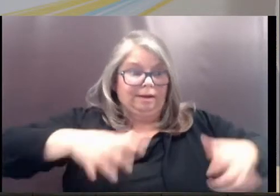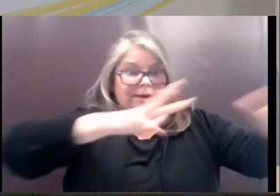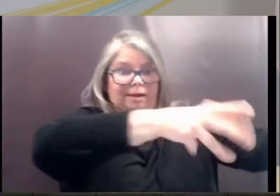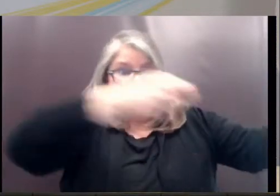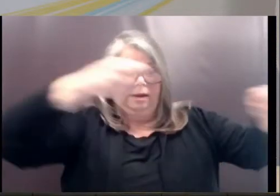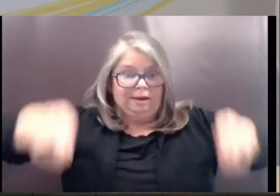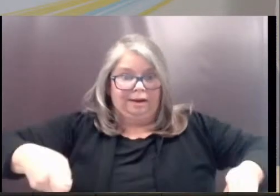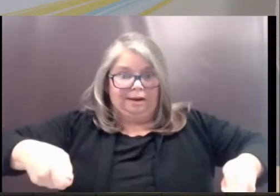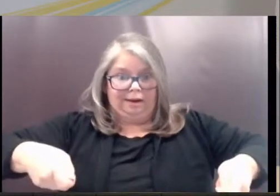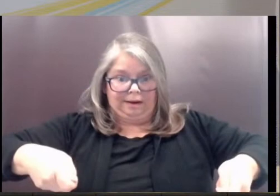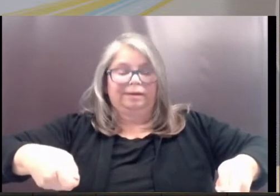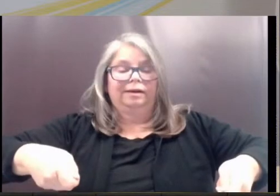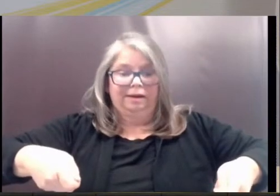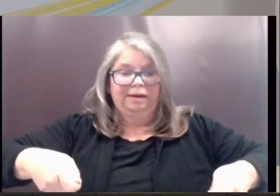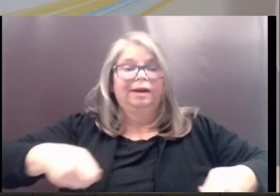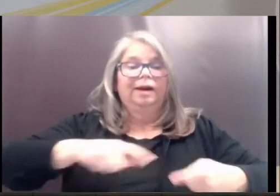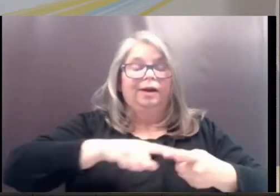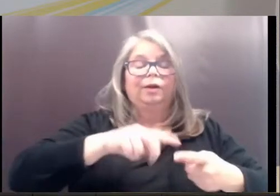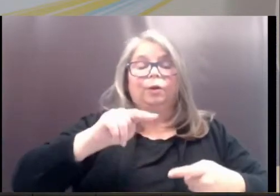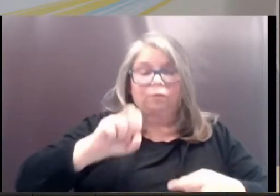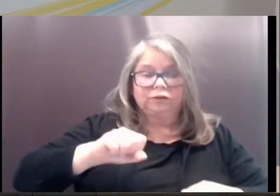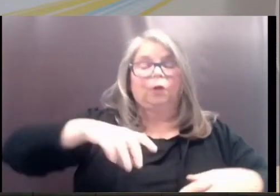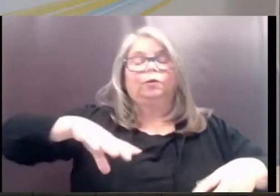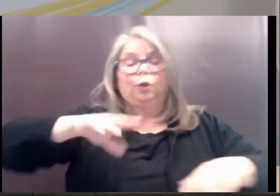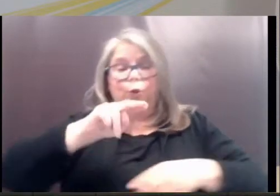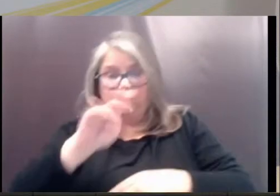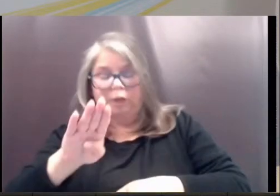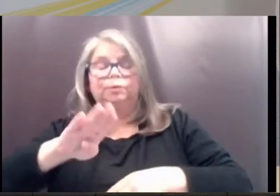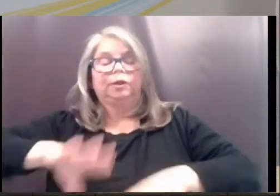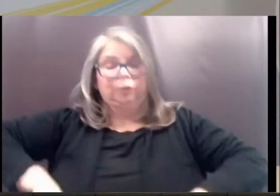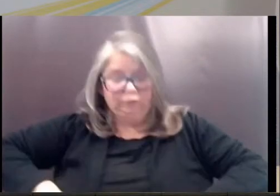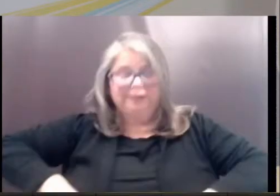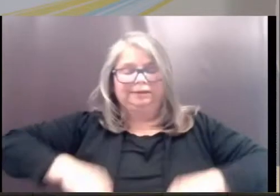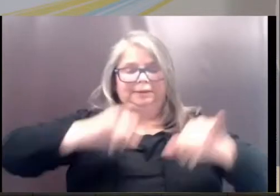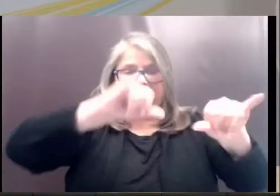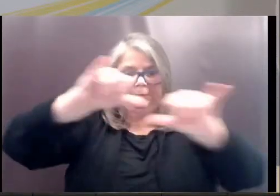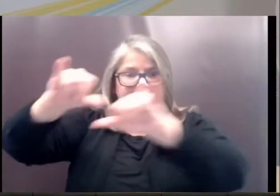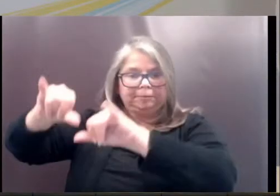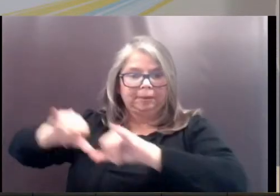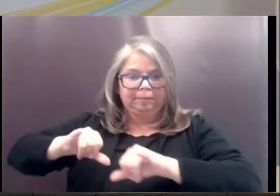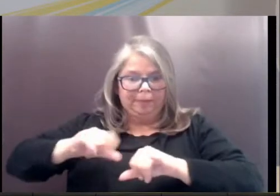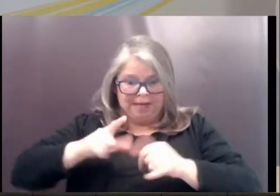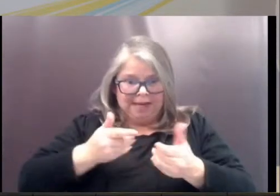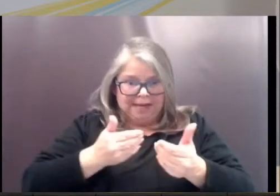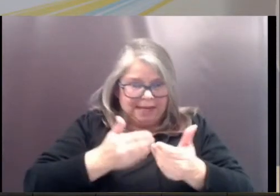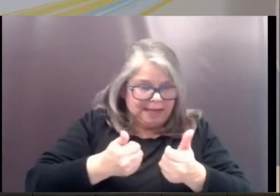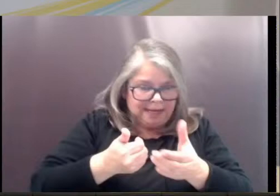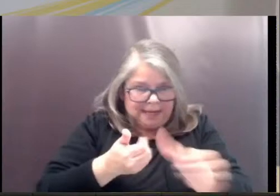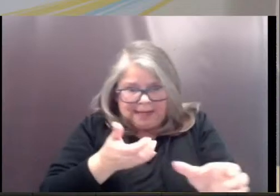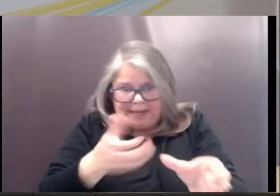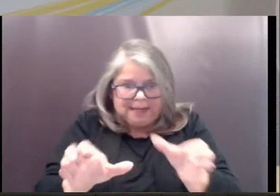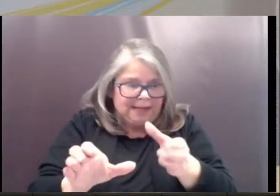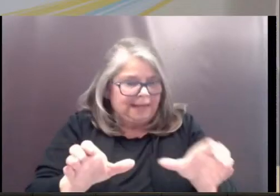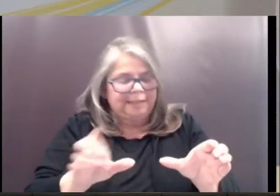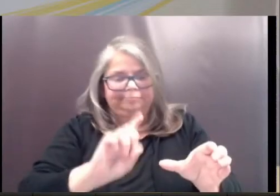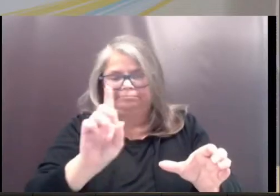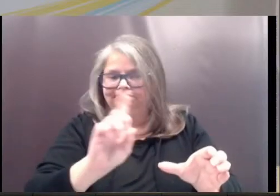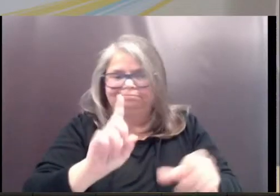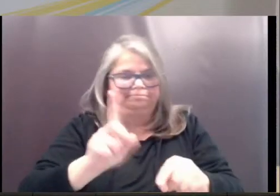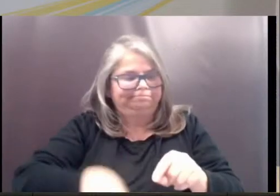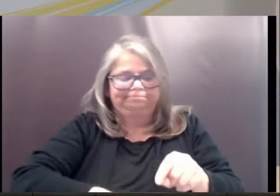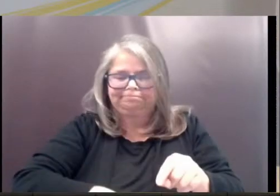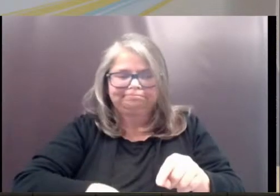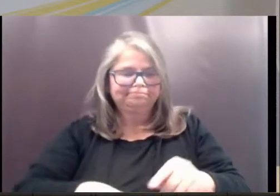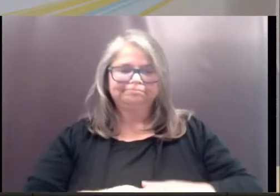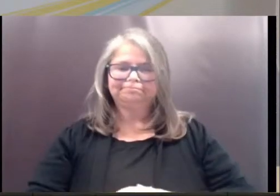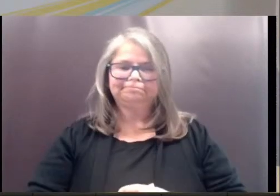Newfoundland, but it would be very awkward to try to only give us a portion of a tray. And so that is, I